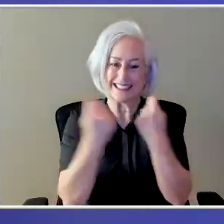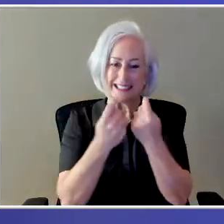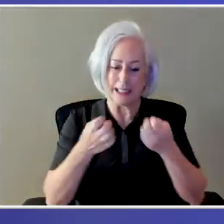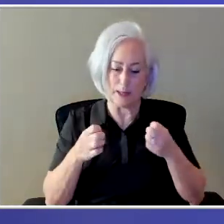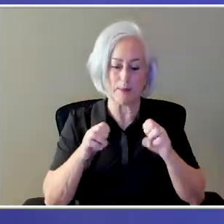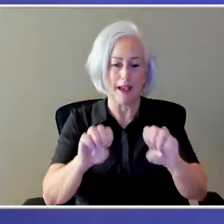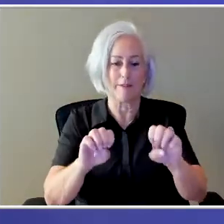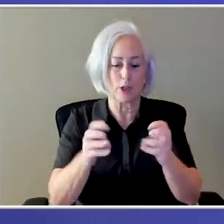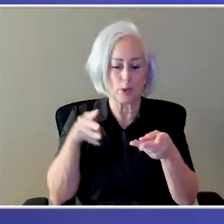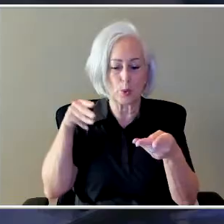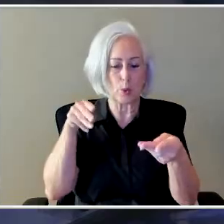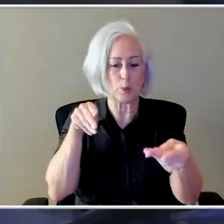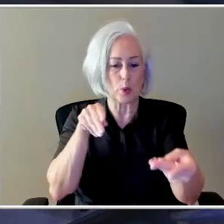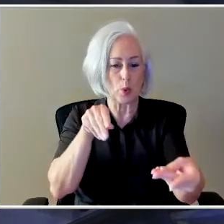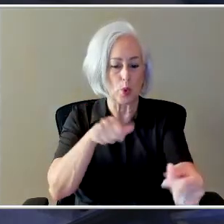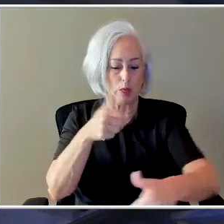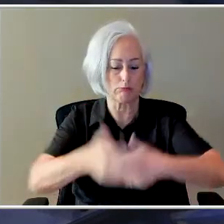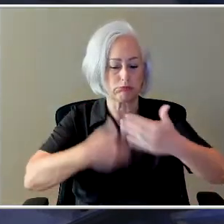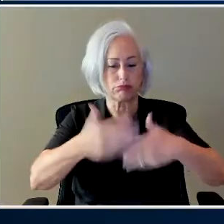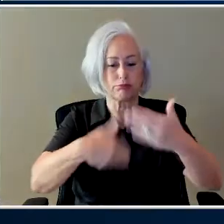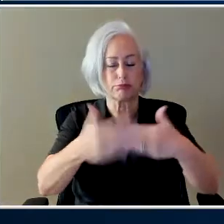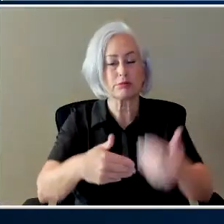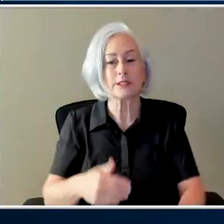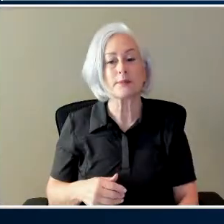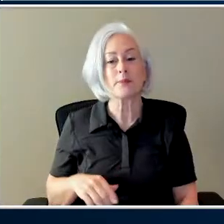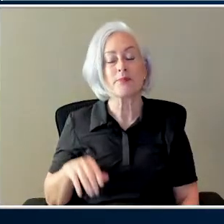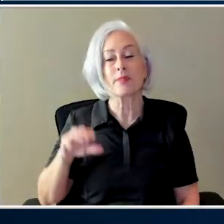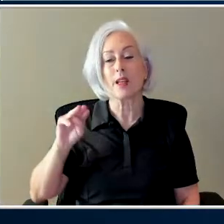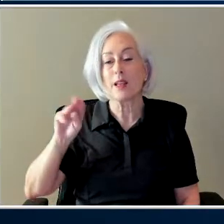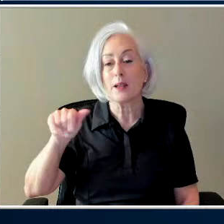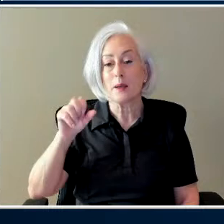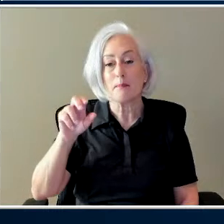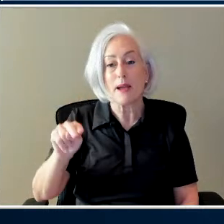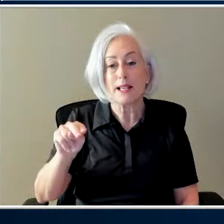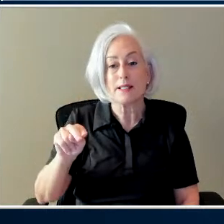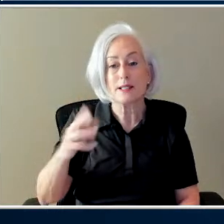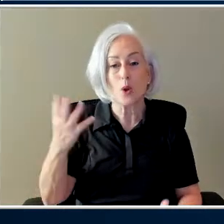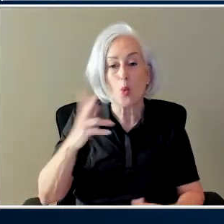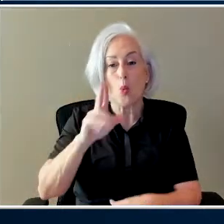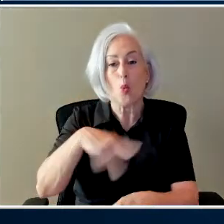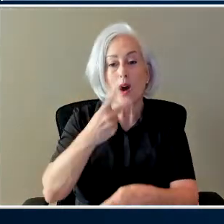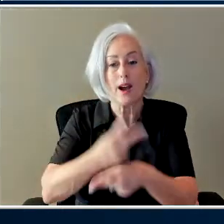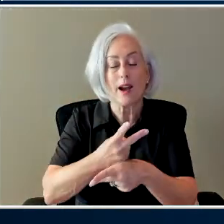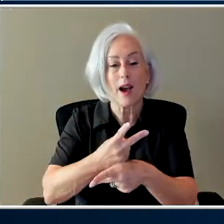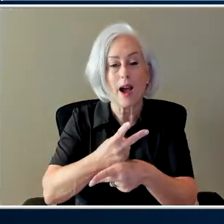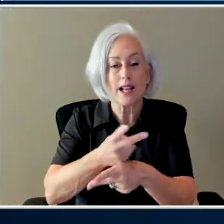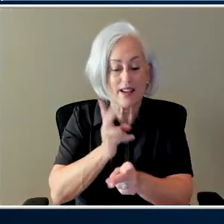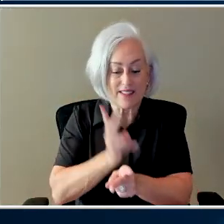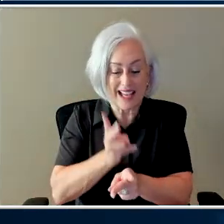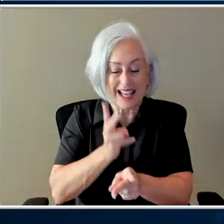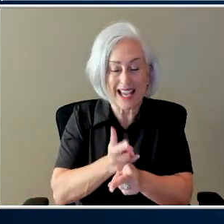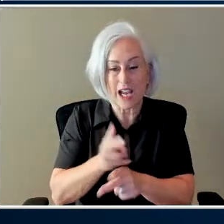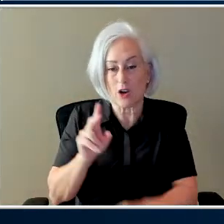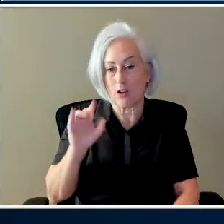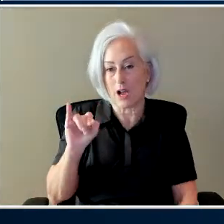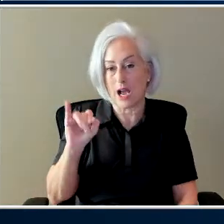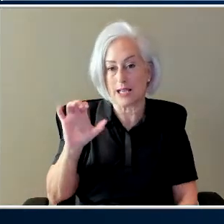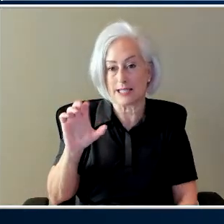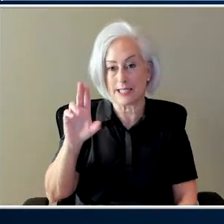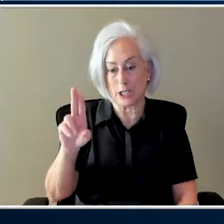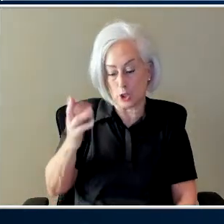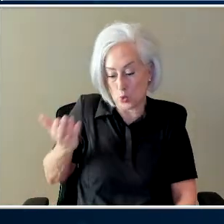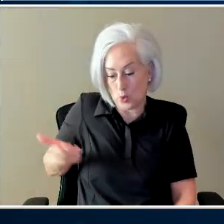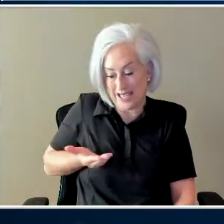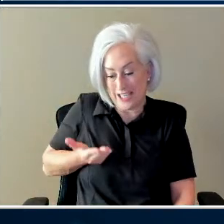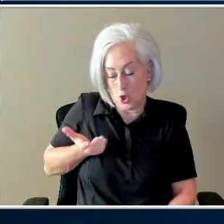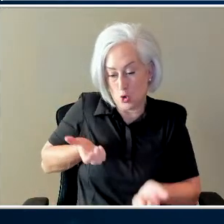as possible. Mason, what kind of care can the ICU here provide that outside hospitals